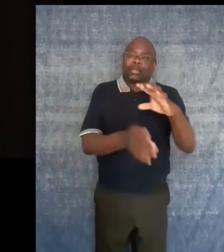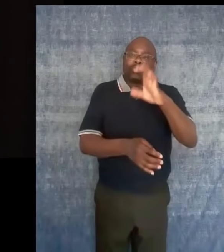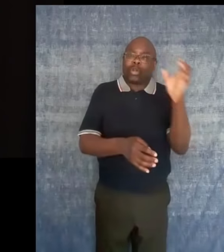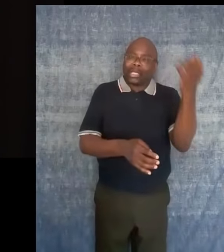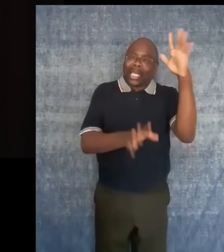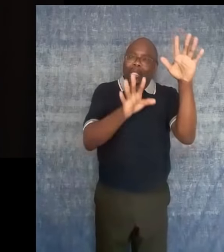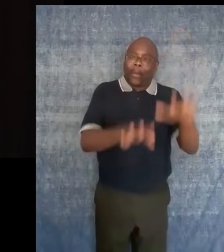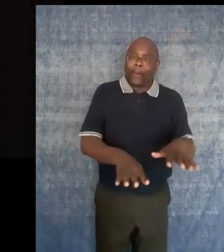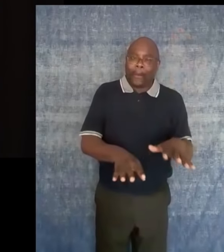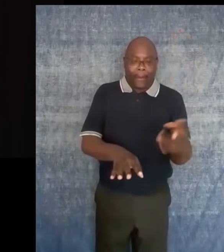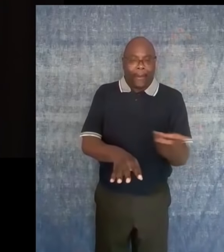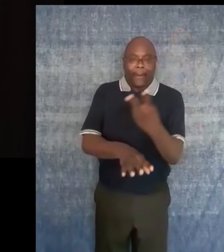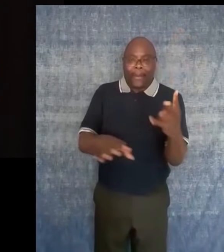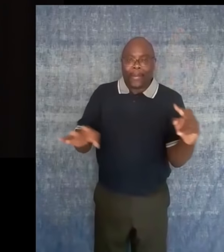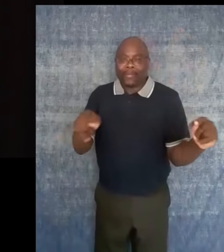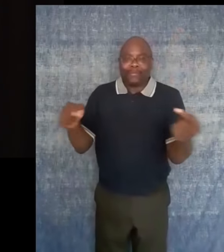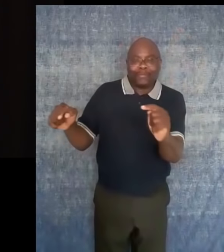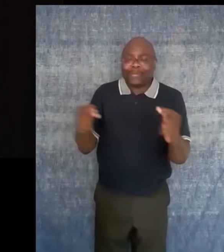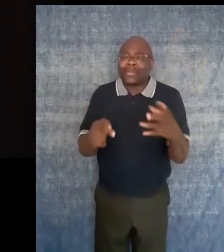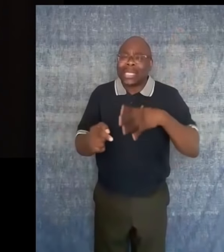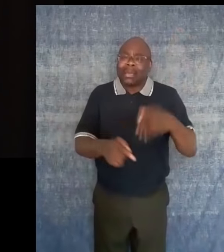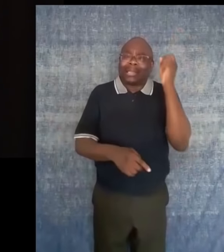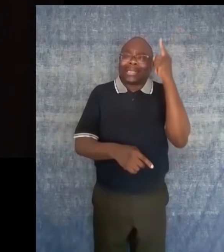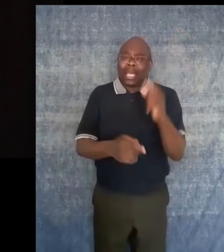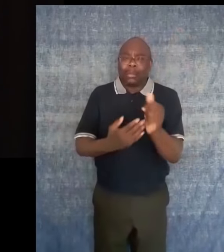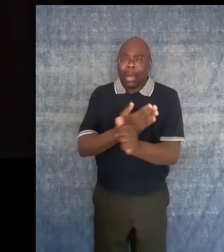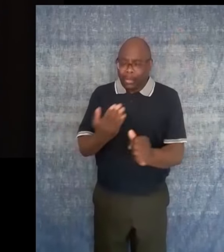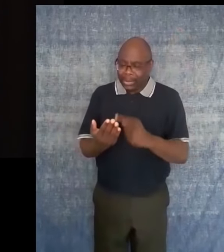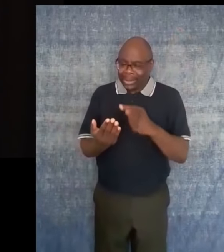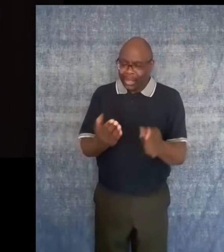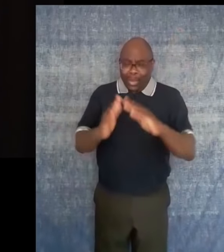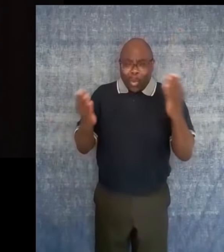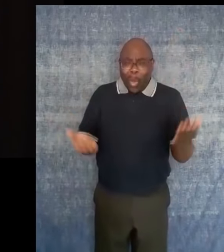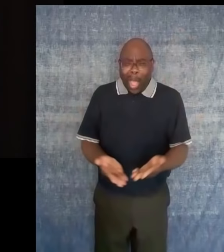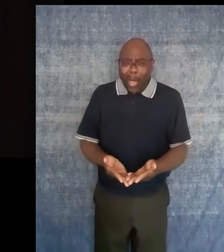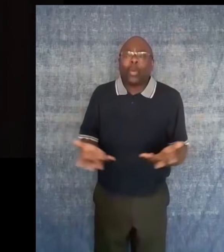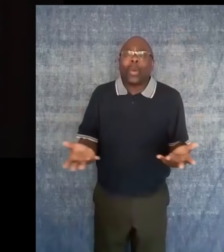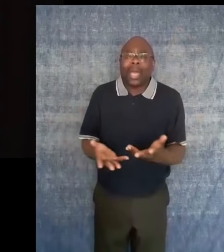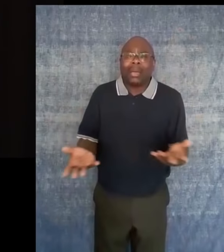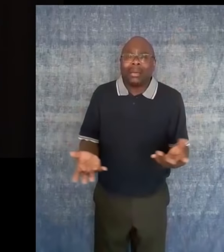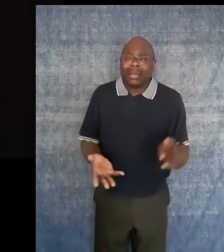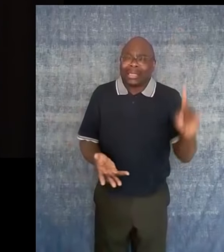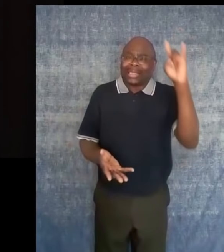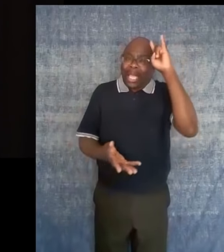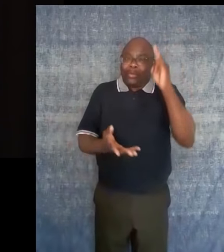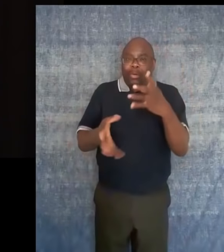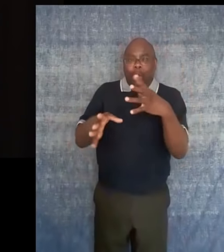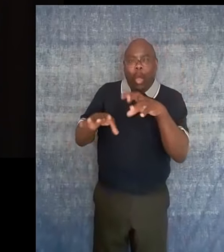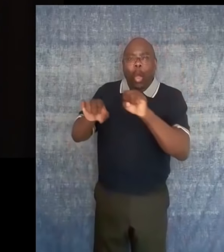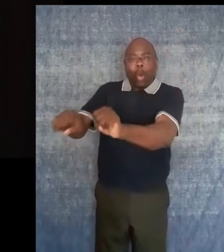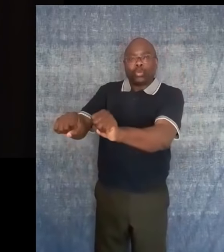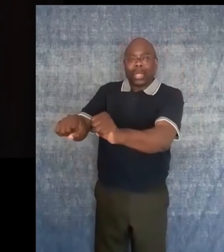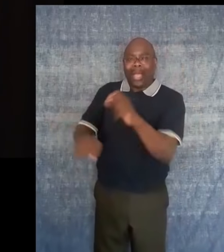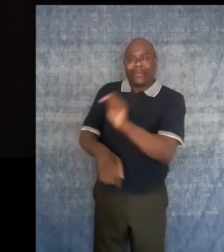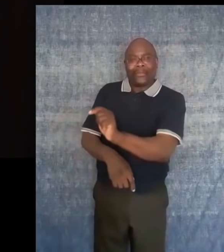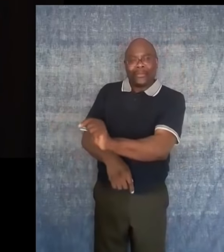Christ. We need to understand what the Bible says. The whole world lies under the power of the evil